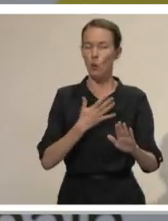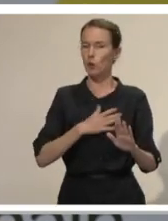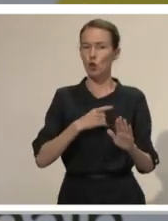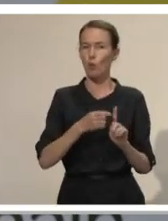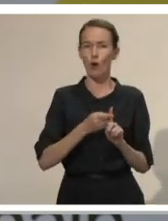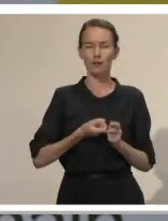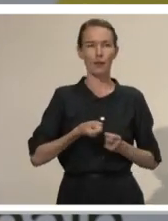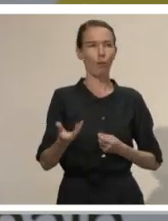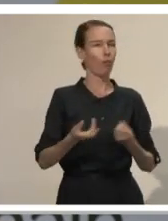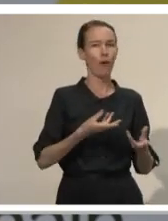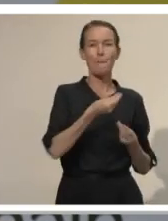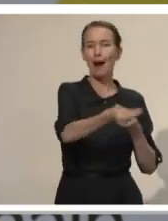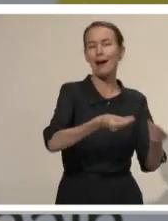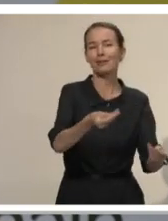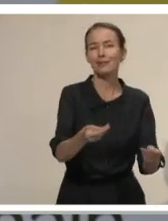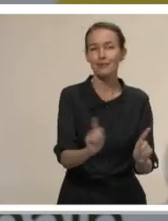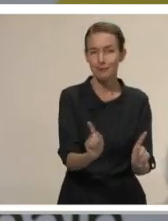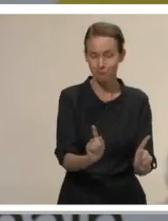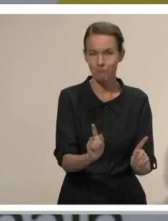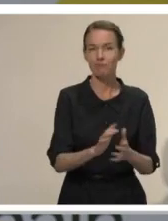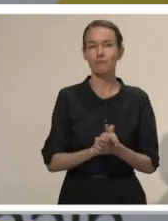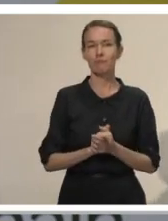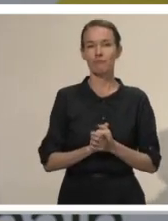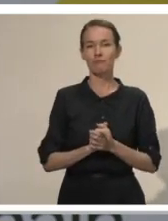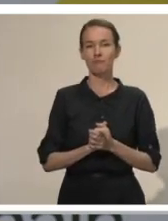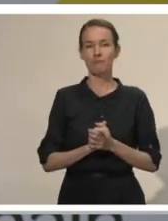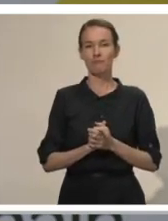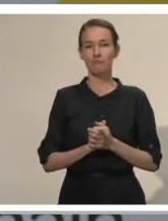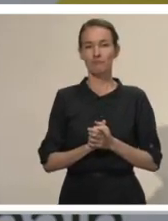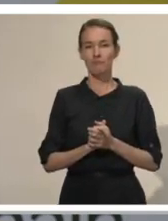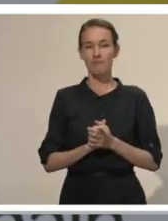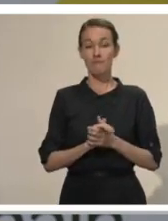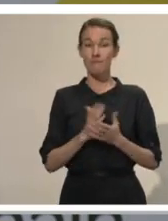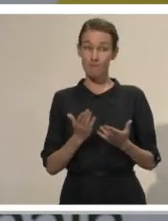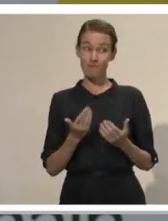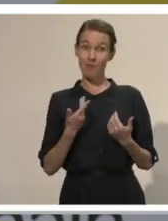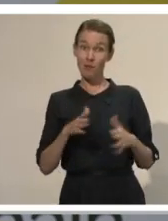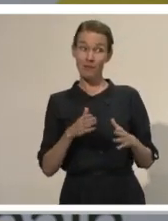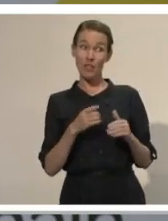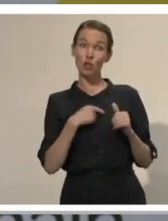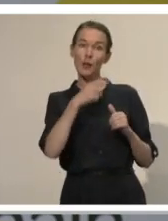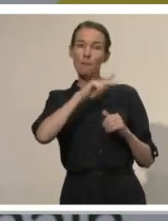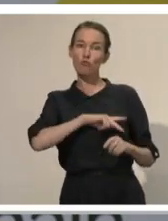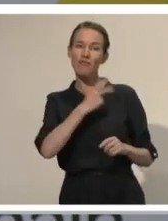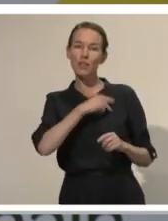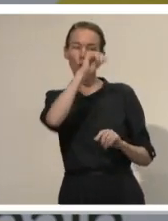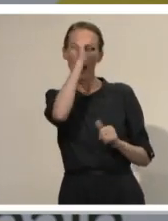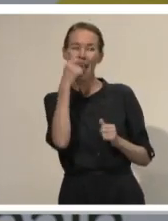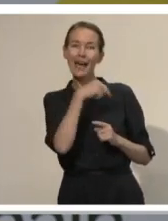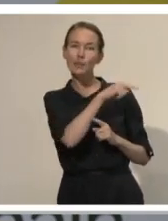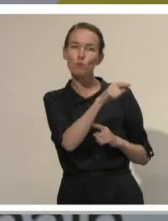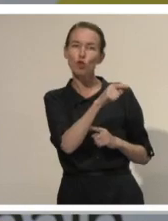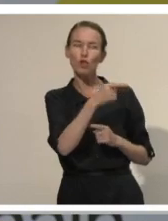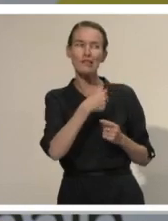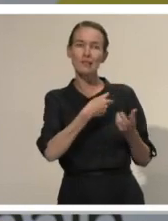tested, symptomatic or not. However, the advice of a range of professionals, including, you may have seen yesterday, the New Zealand